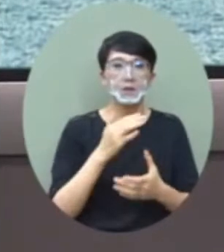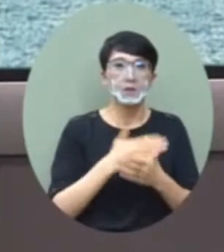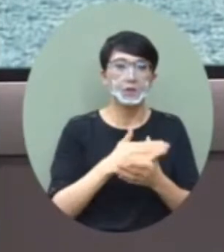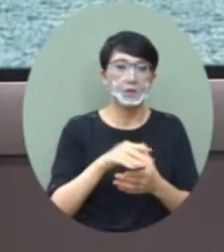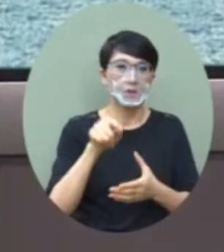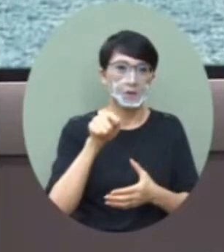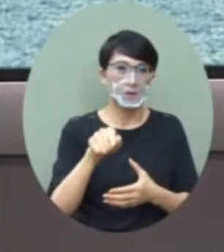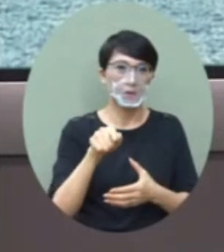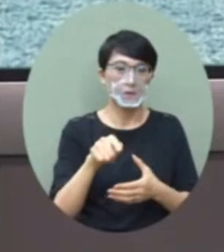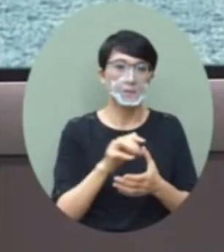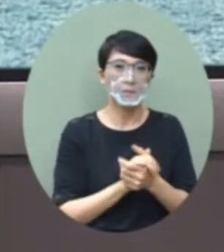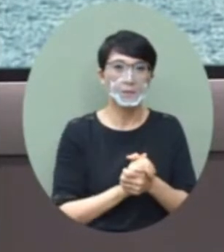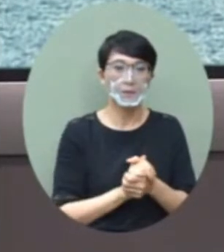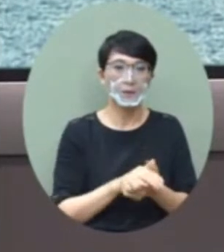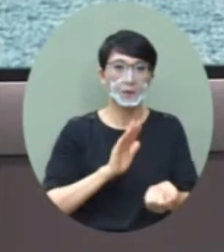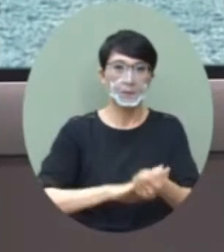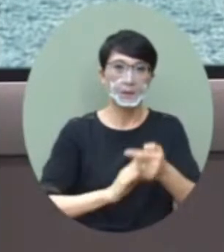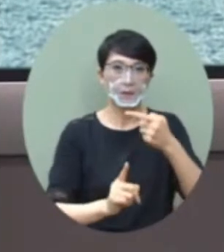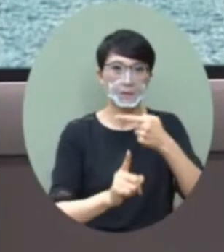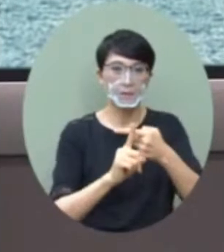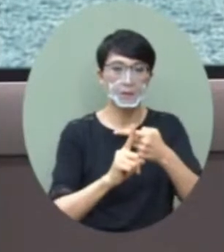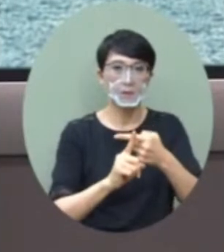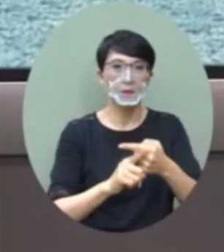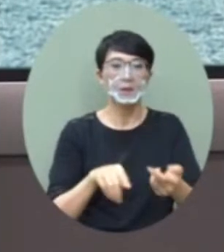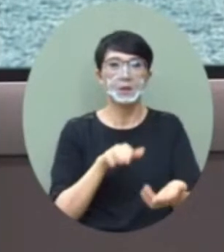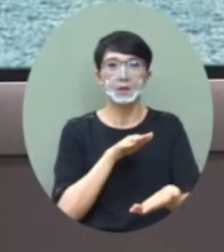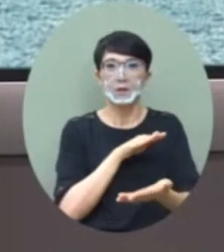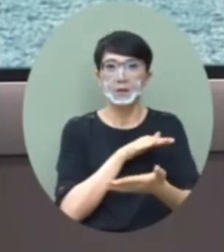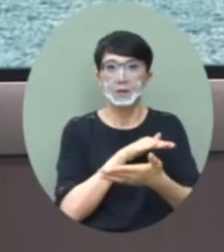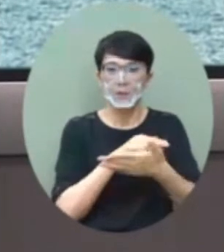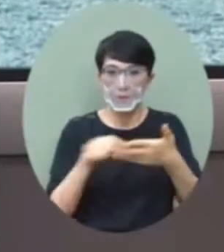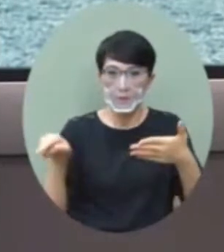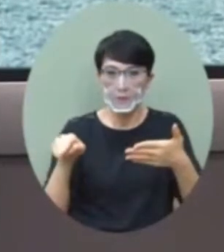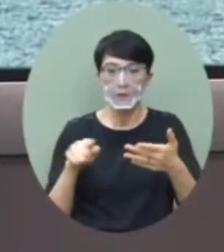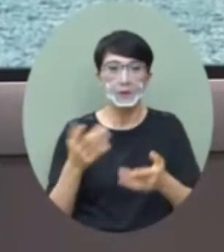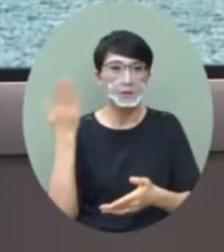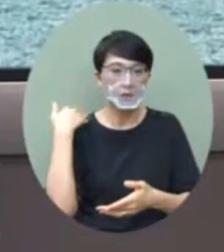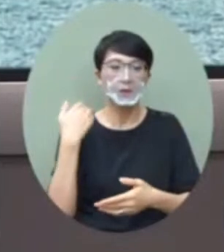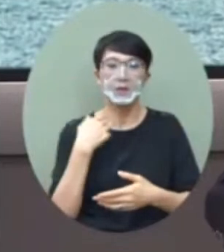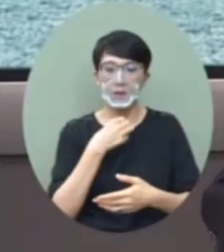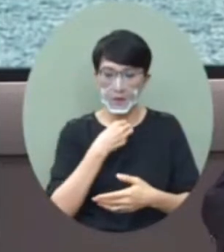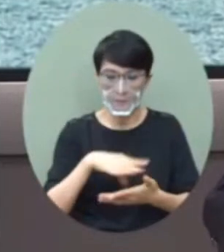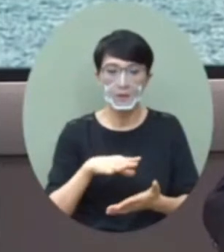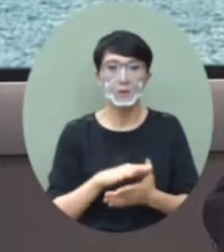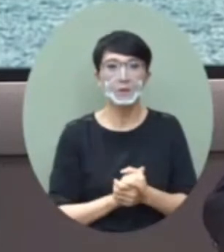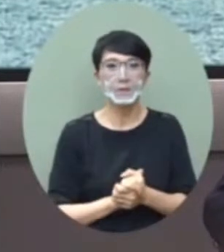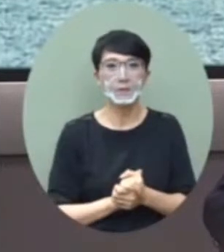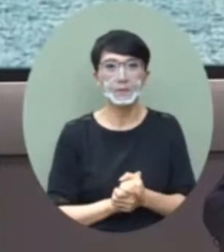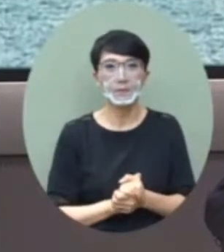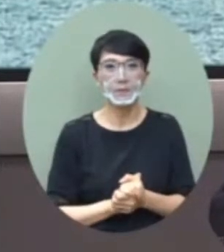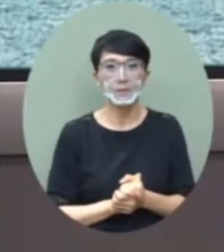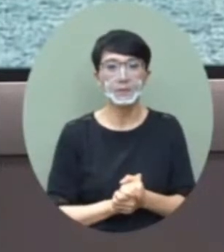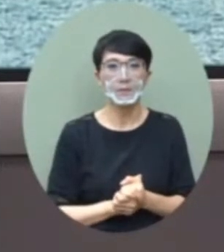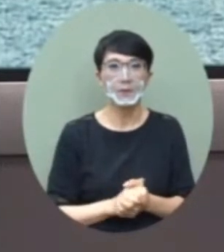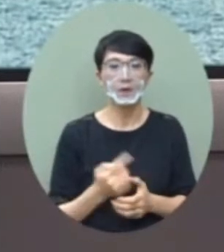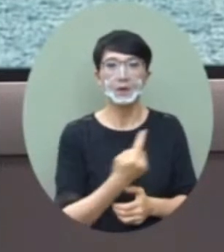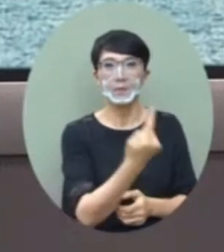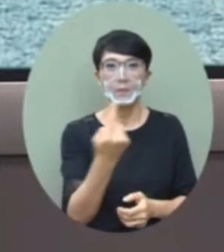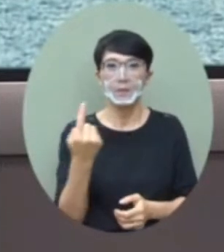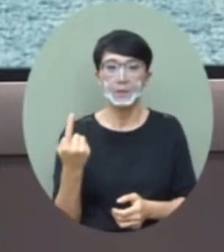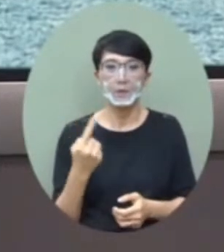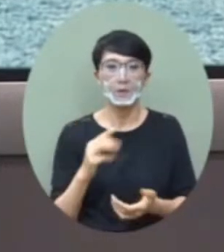what two blur lines mean. Now, for a blur